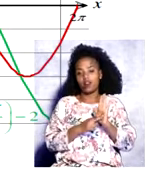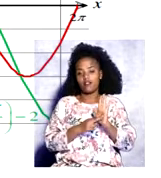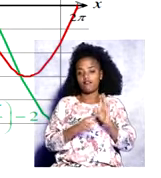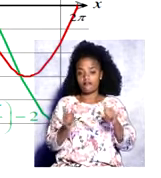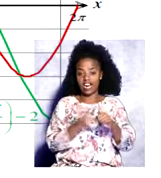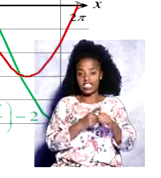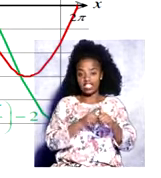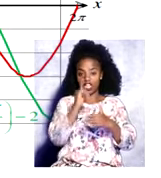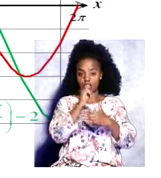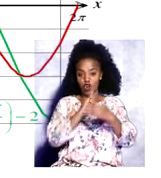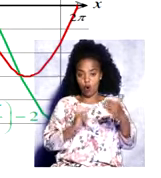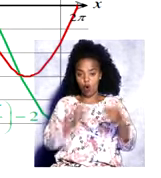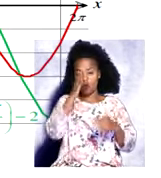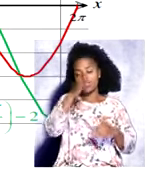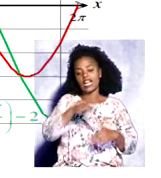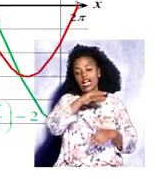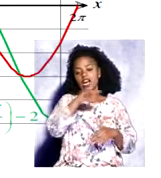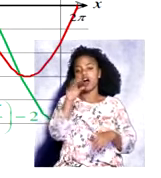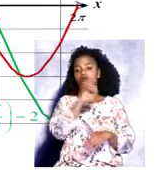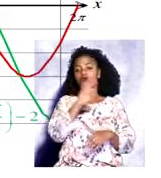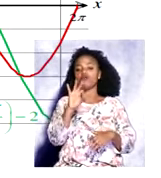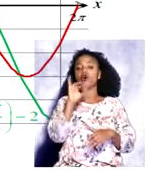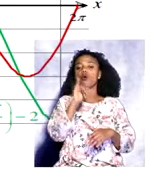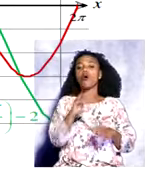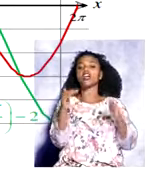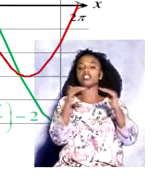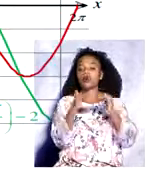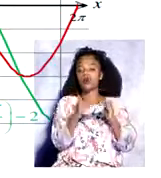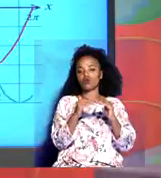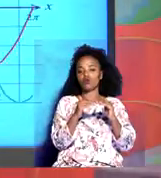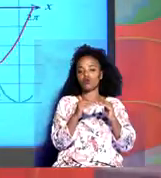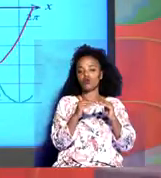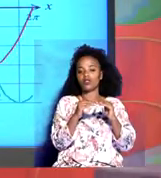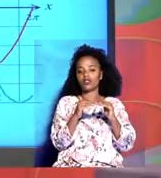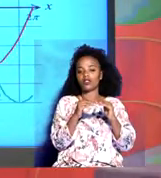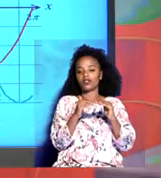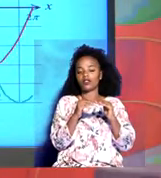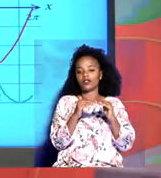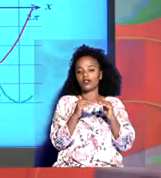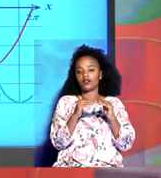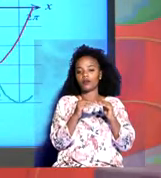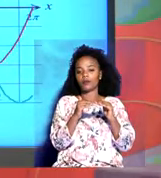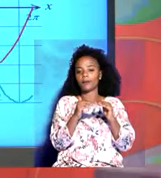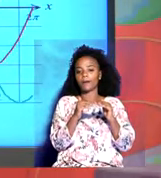draw the graph of y is equal to